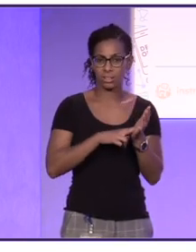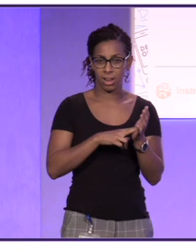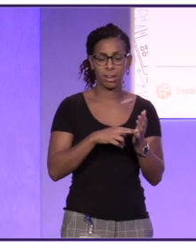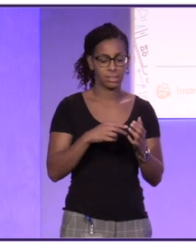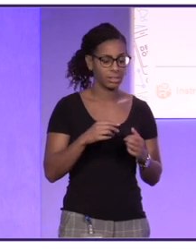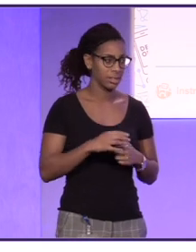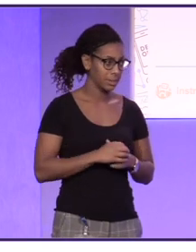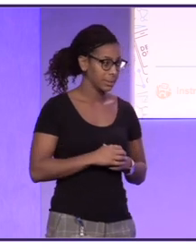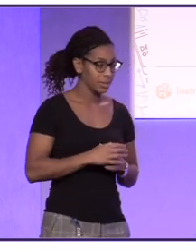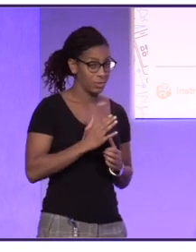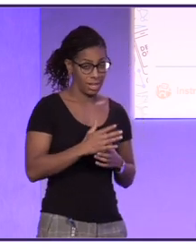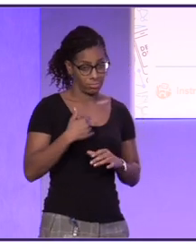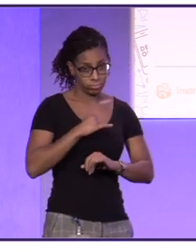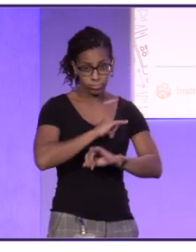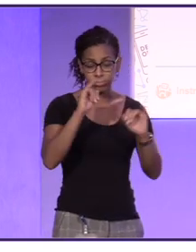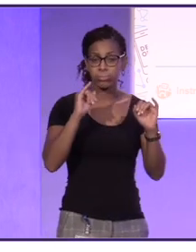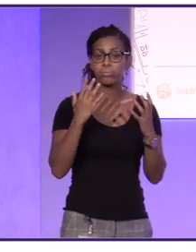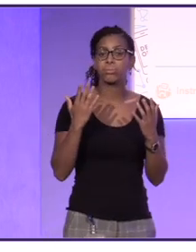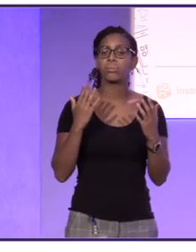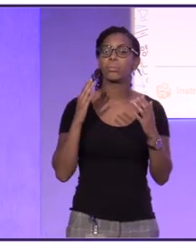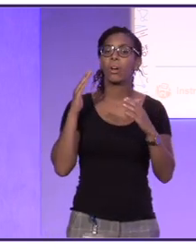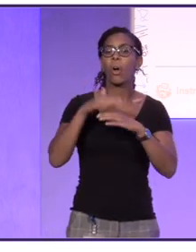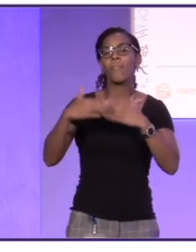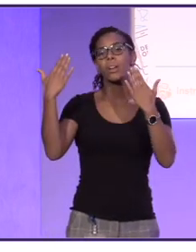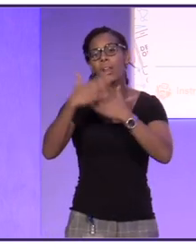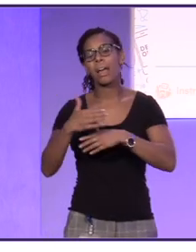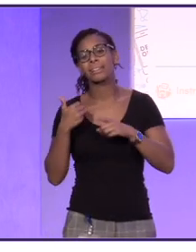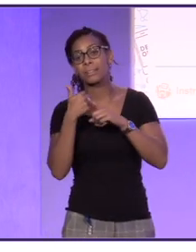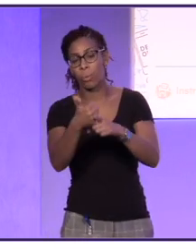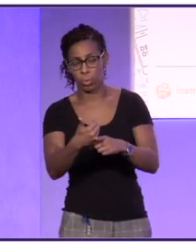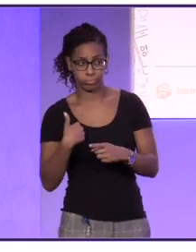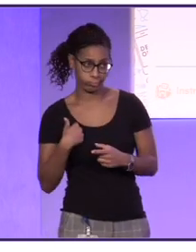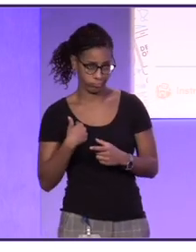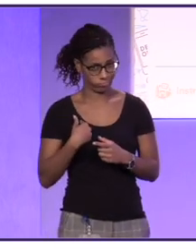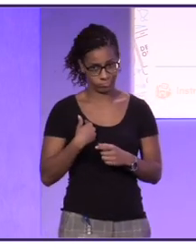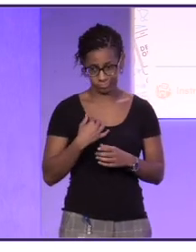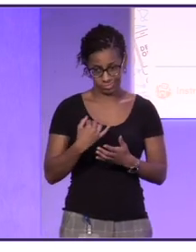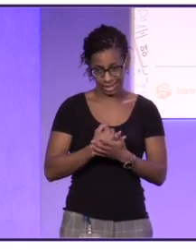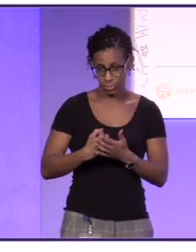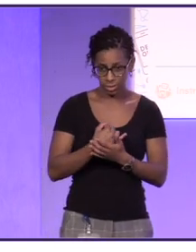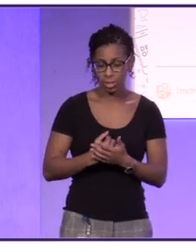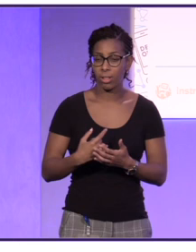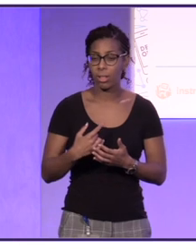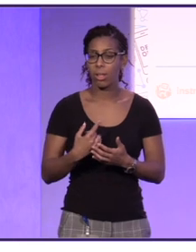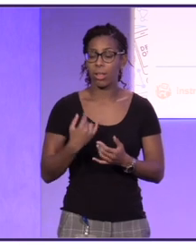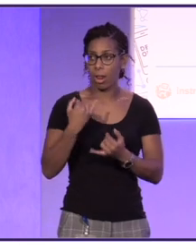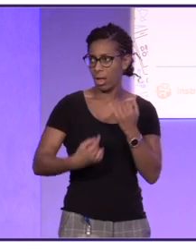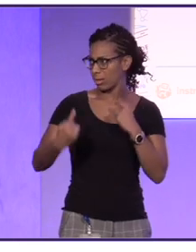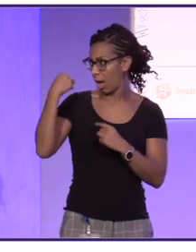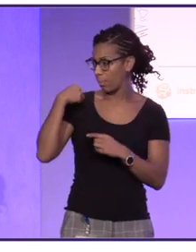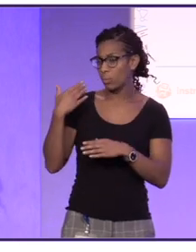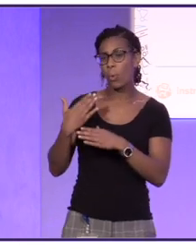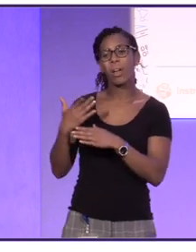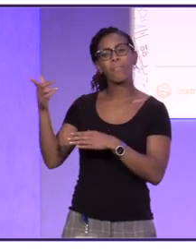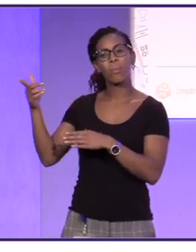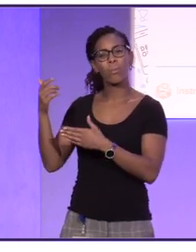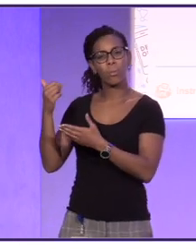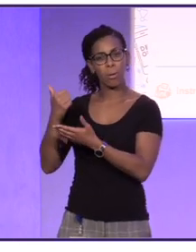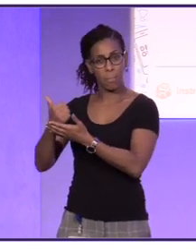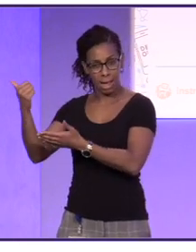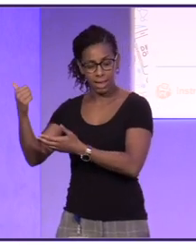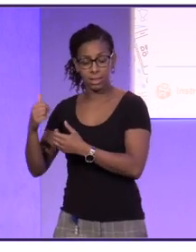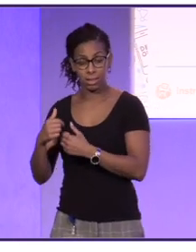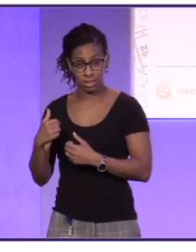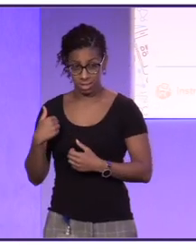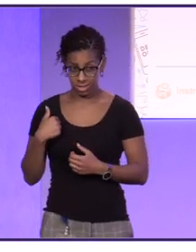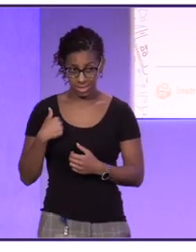The first time I went on an overnight support rota was about a decade ago, and I was working for a bank. I can tell you very little about the